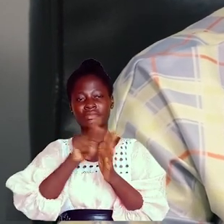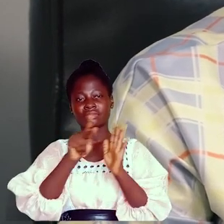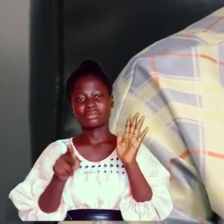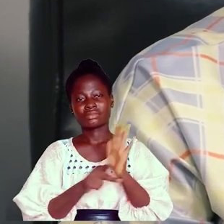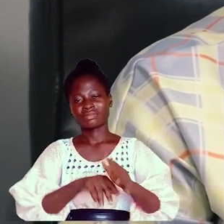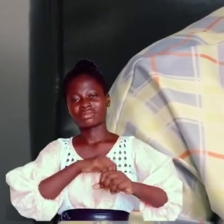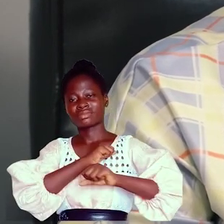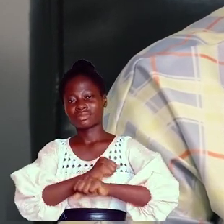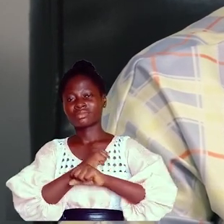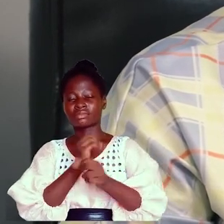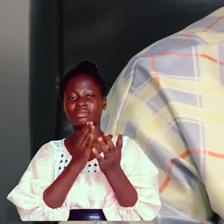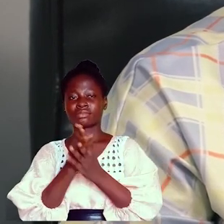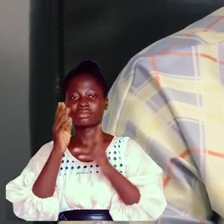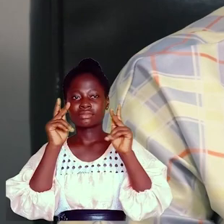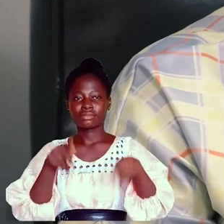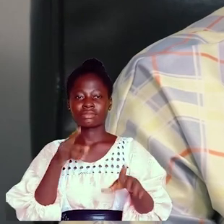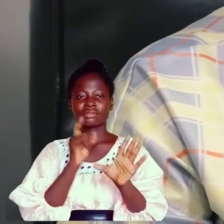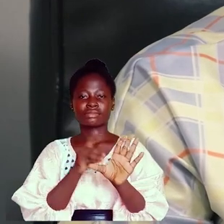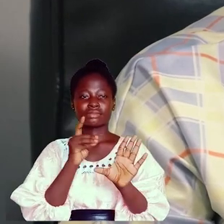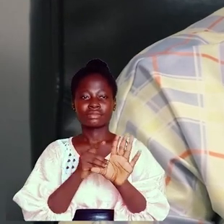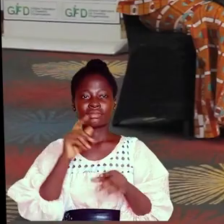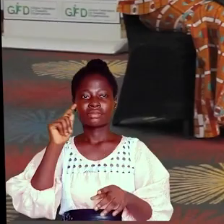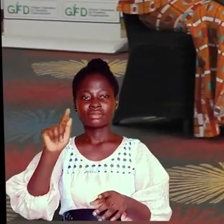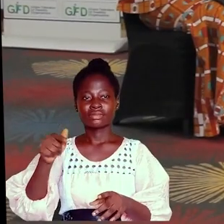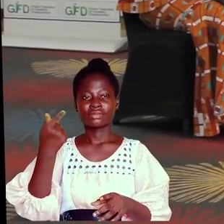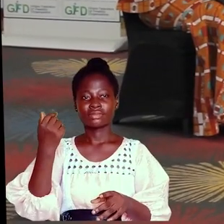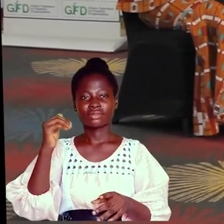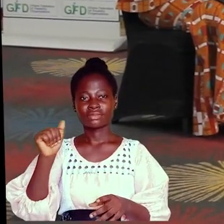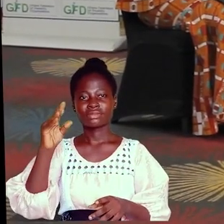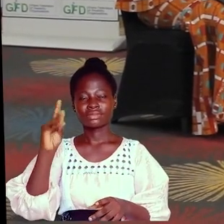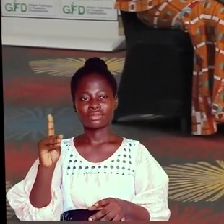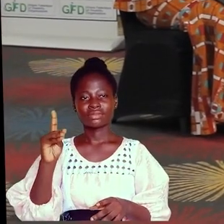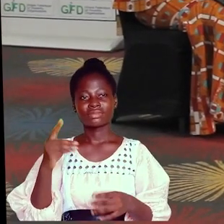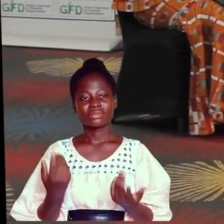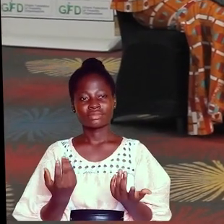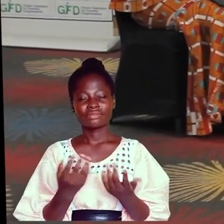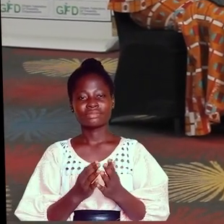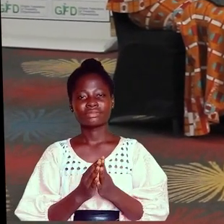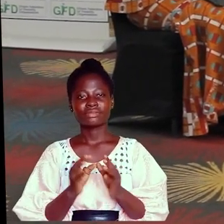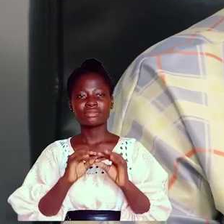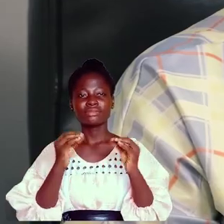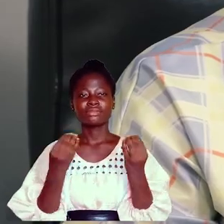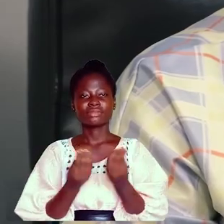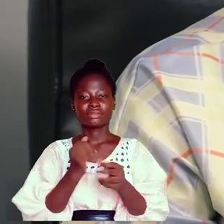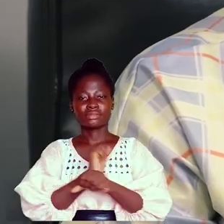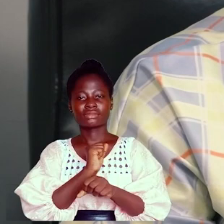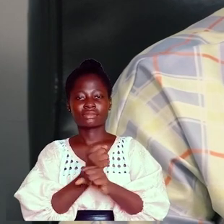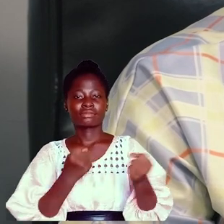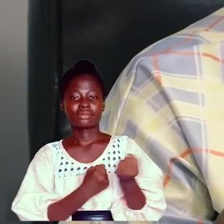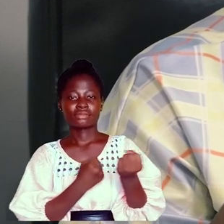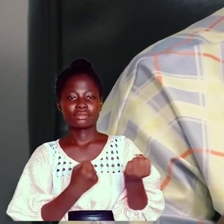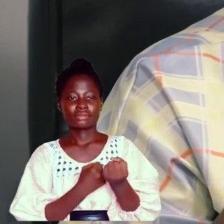to protect the rights of persons with disabilities. You know, GFD is an advocacy organization, so our work is being supported